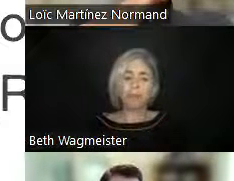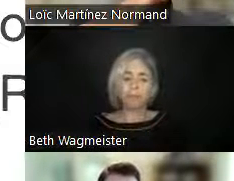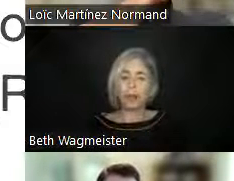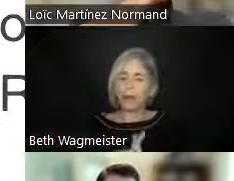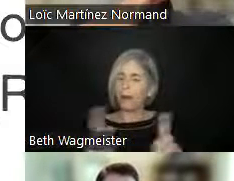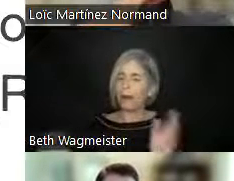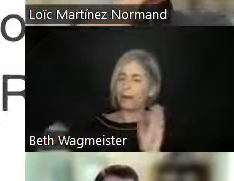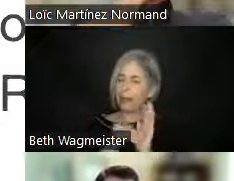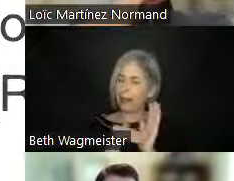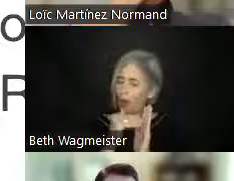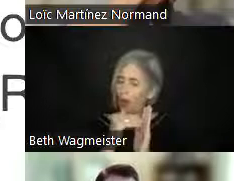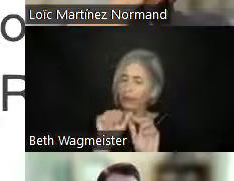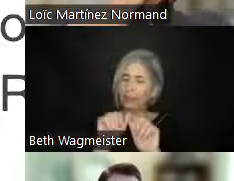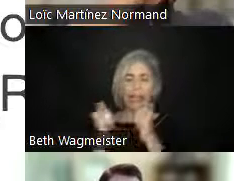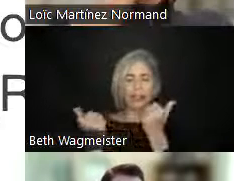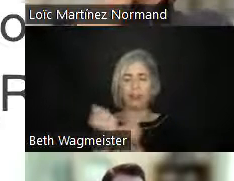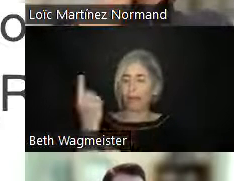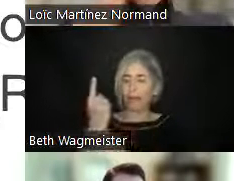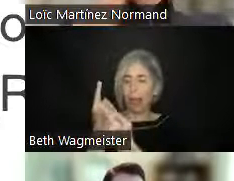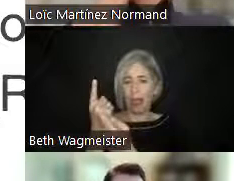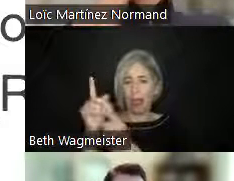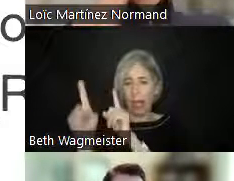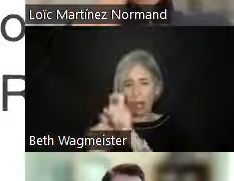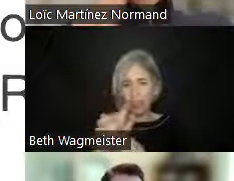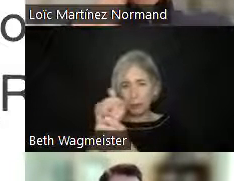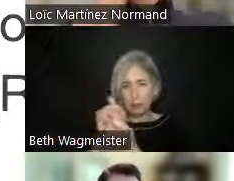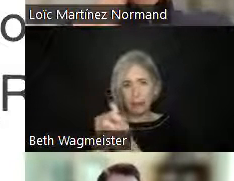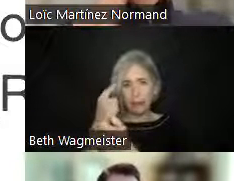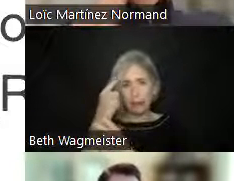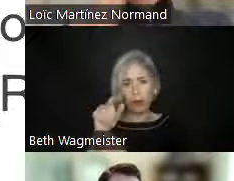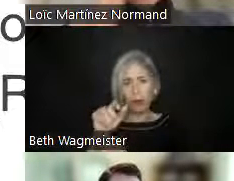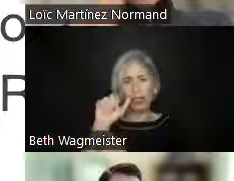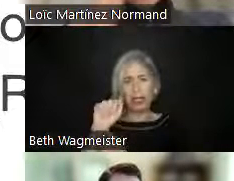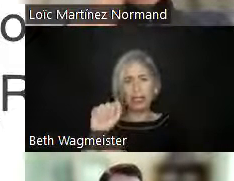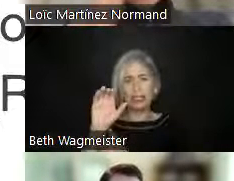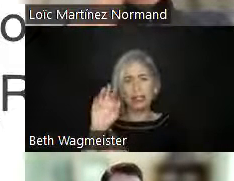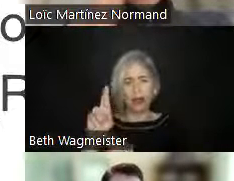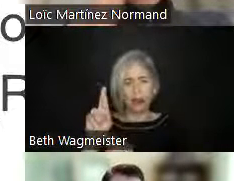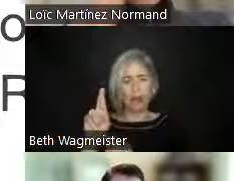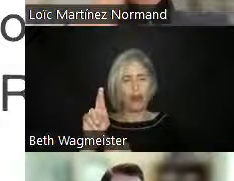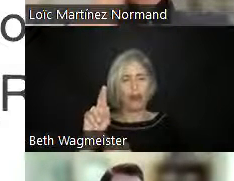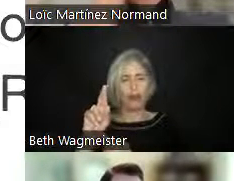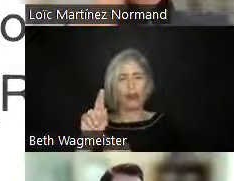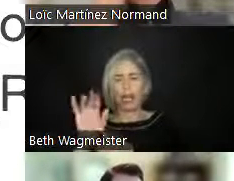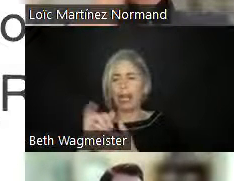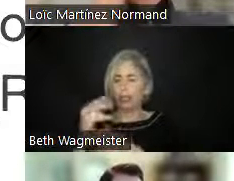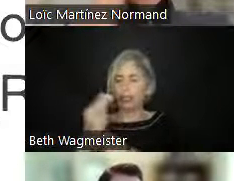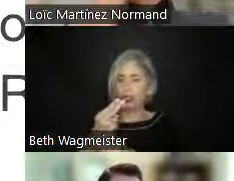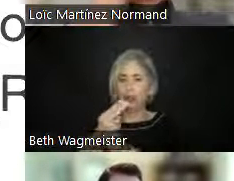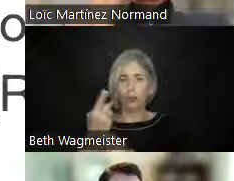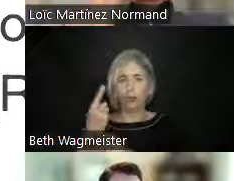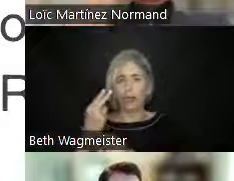But again, often agencies will ask specifically for an ACR and require that they are produced and using that BPAT